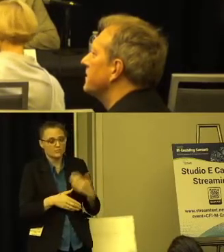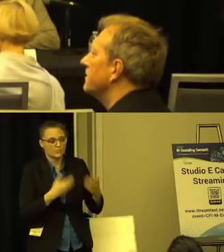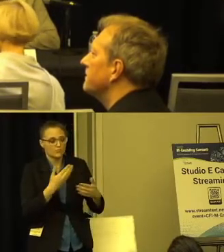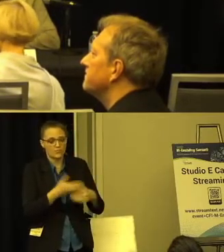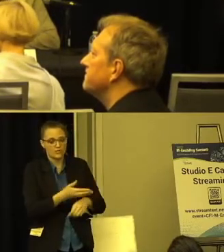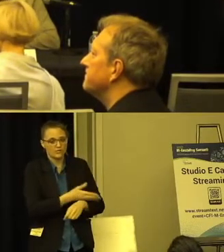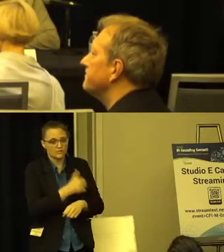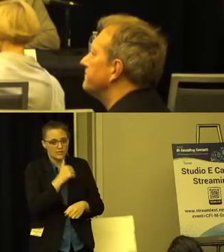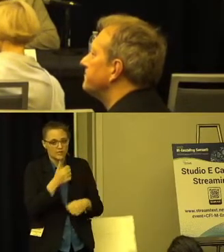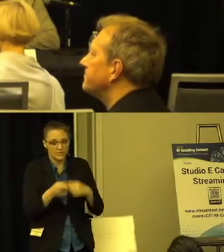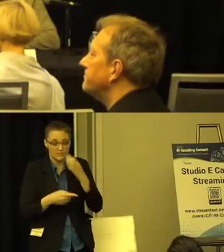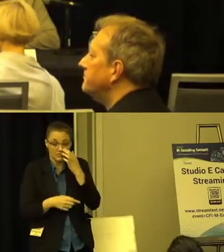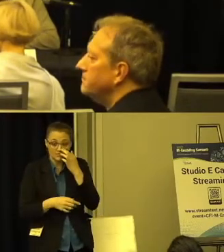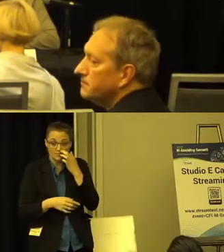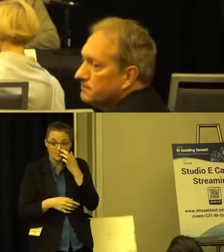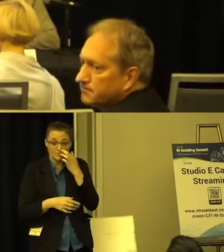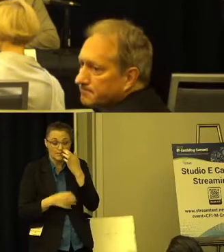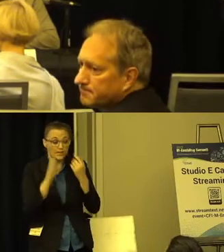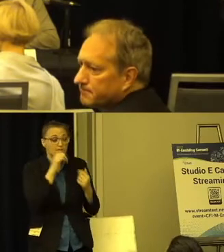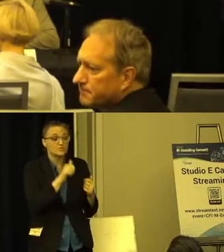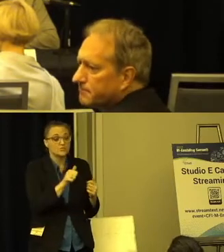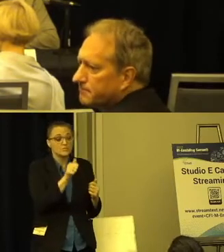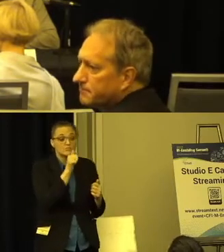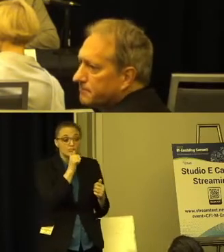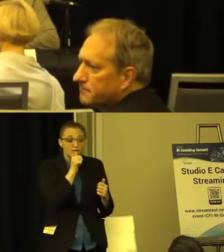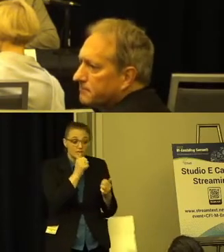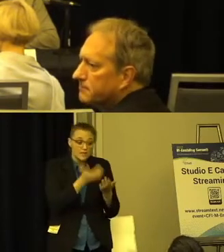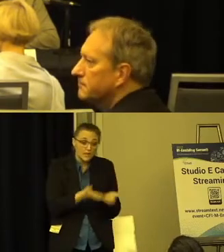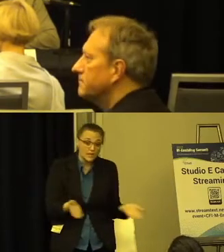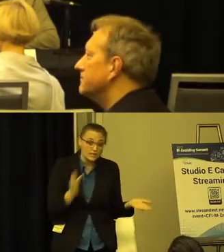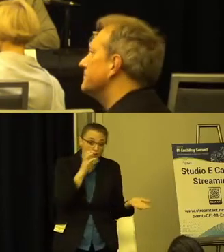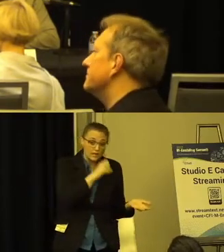guess there's privacy things, and then I